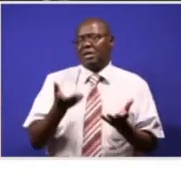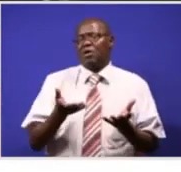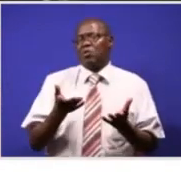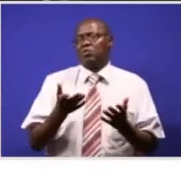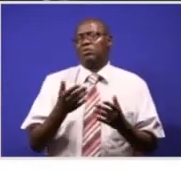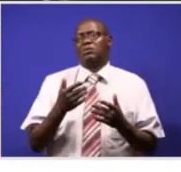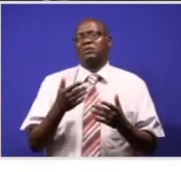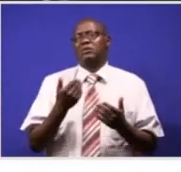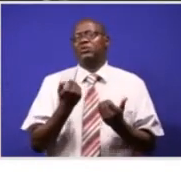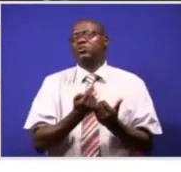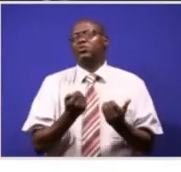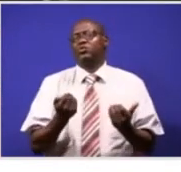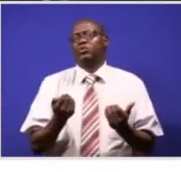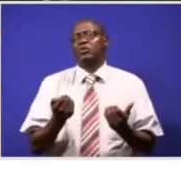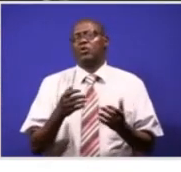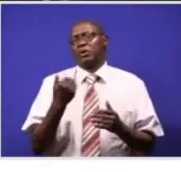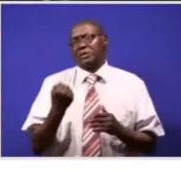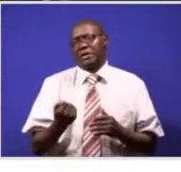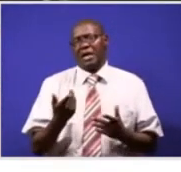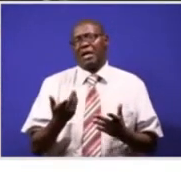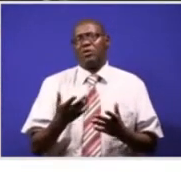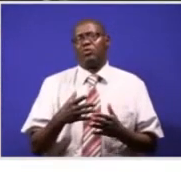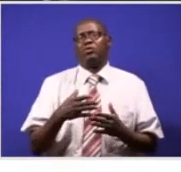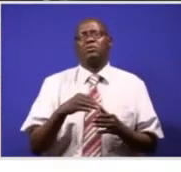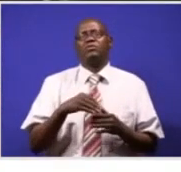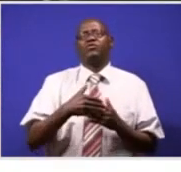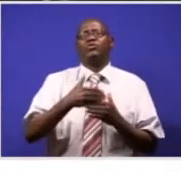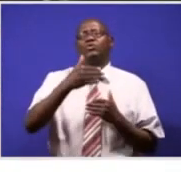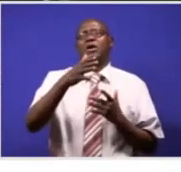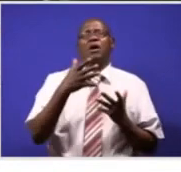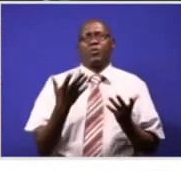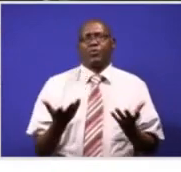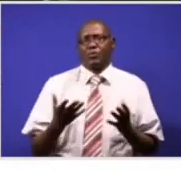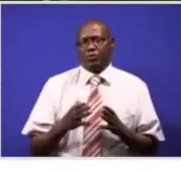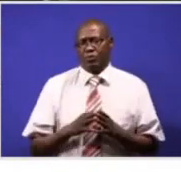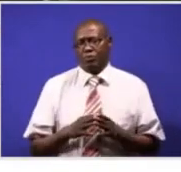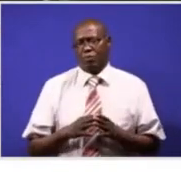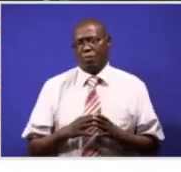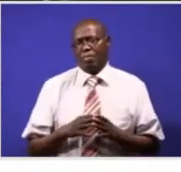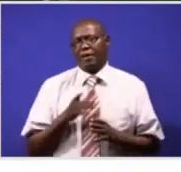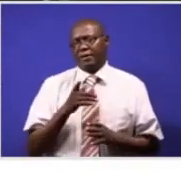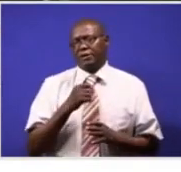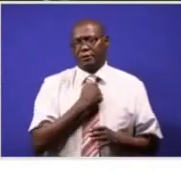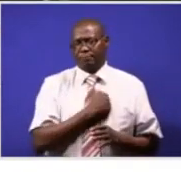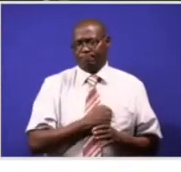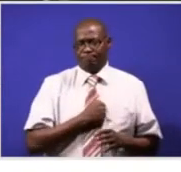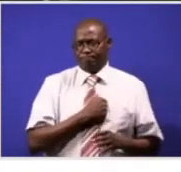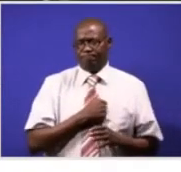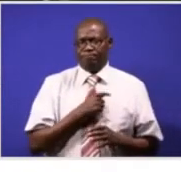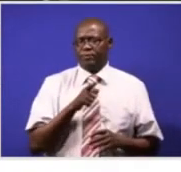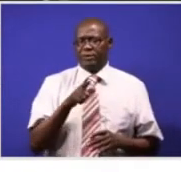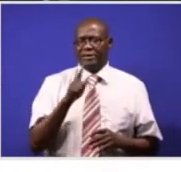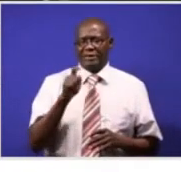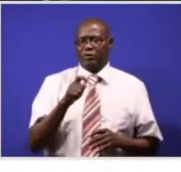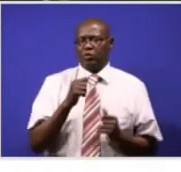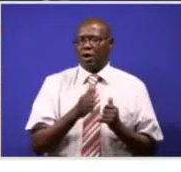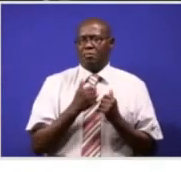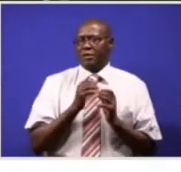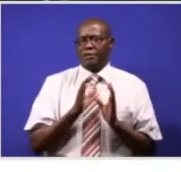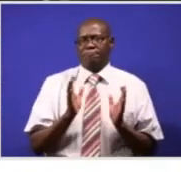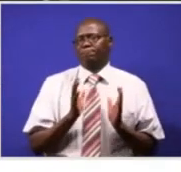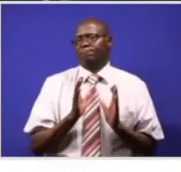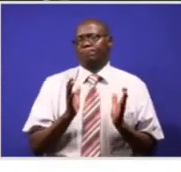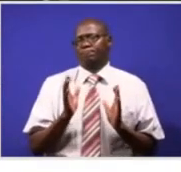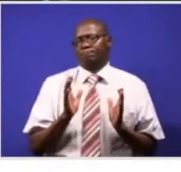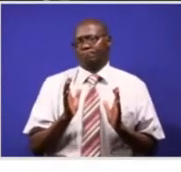generation would that child belong to, or other form? So that's unfortunate. It should not happen. And parents, and